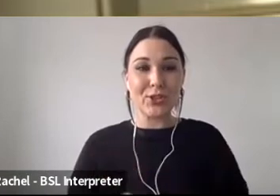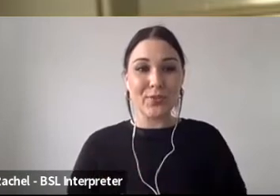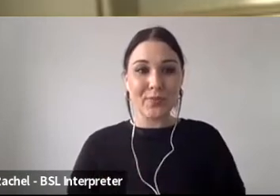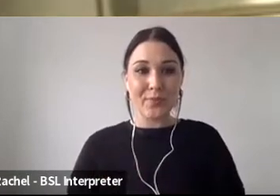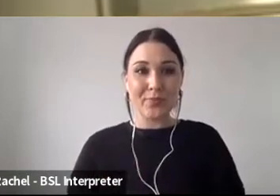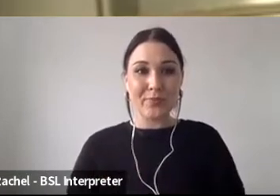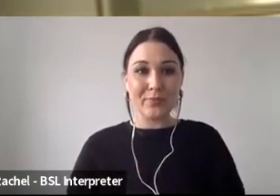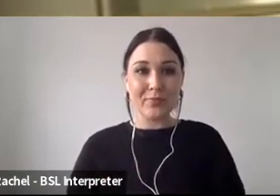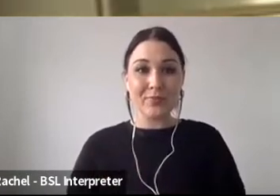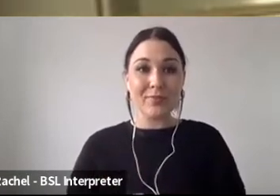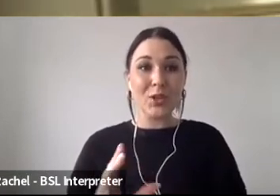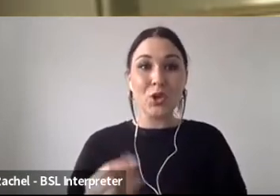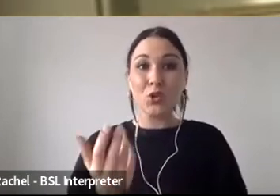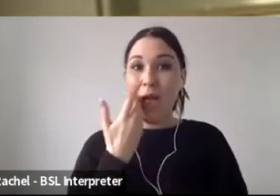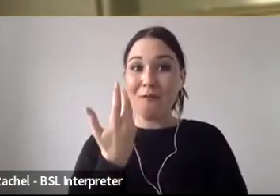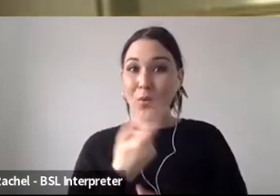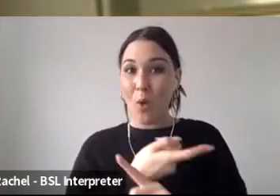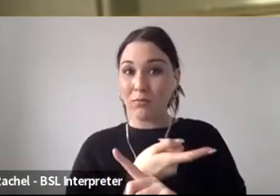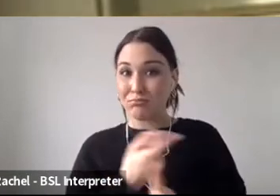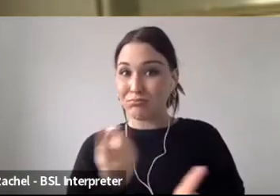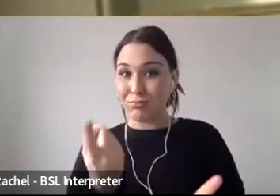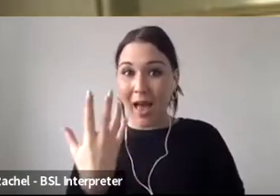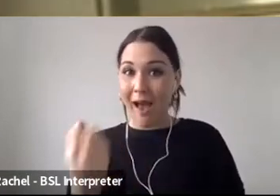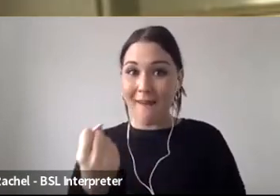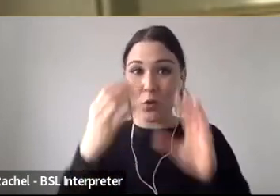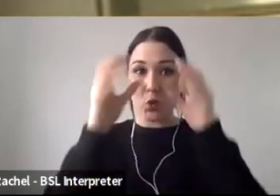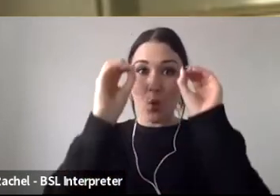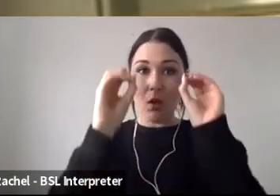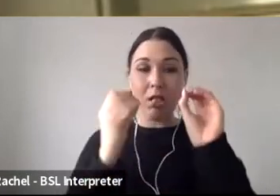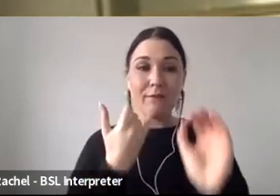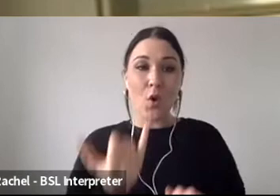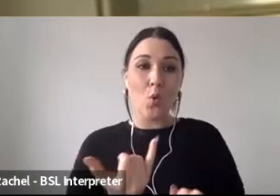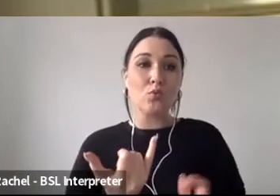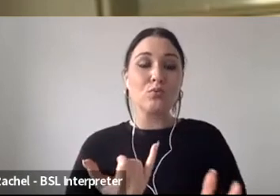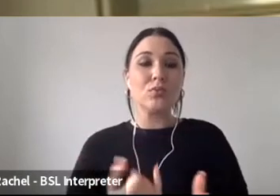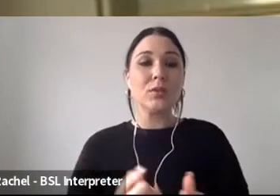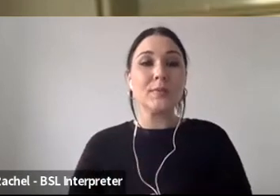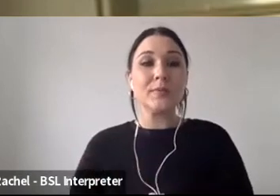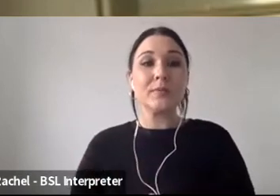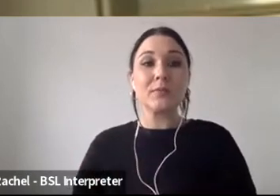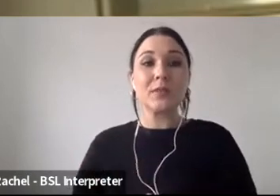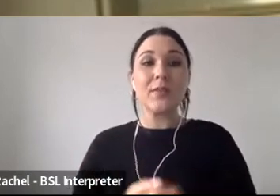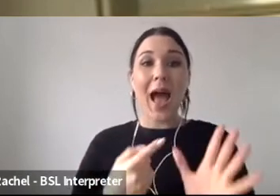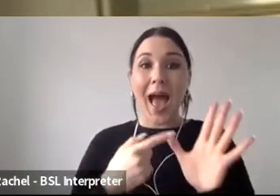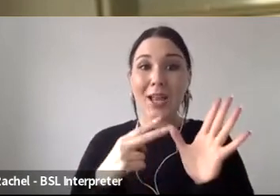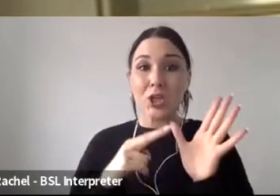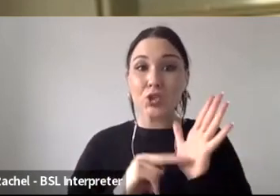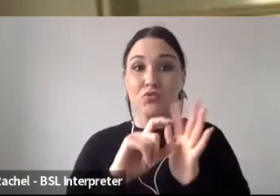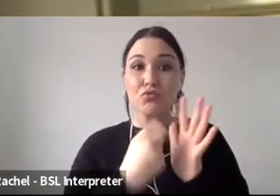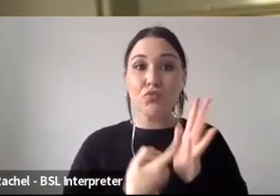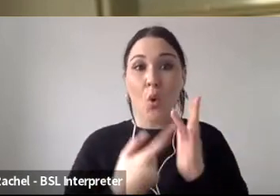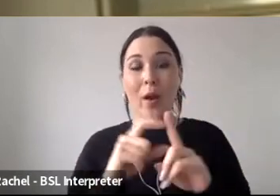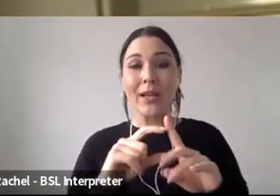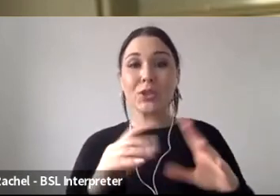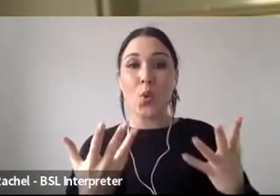But not everybody have a Google phone, a Pixel phone. You can, if you have an Android or a